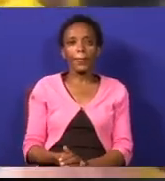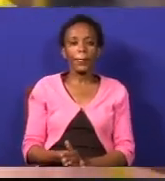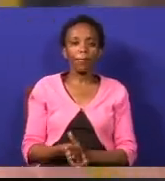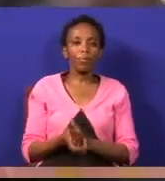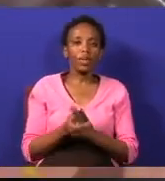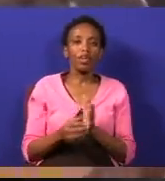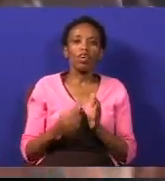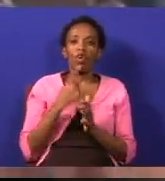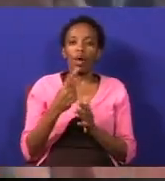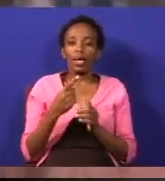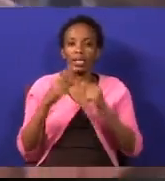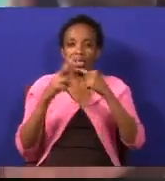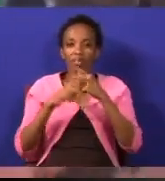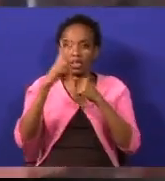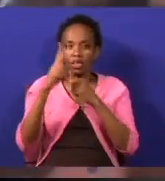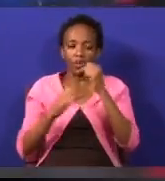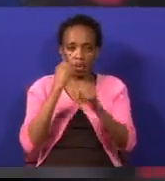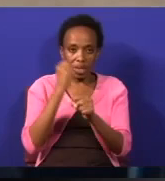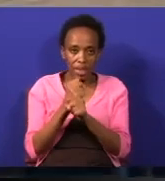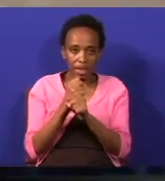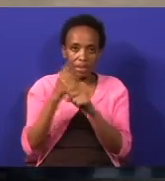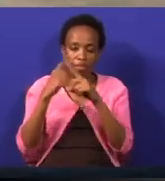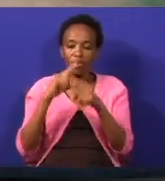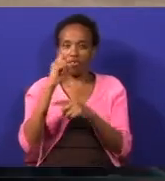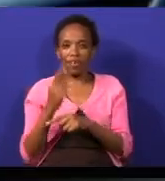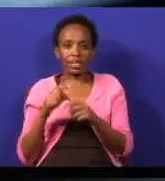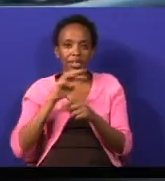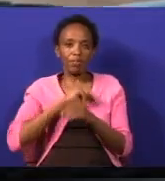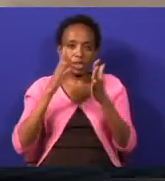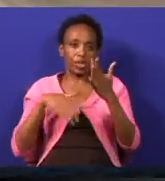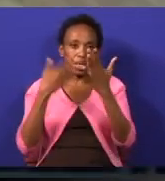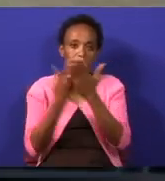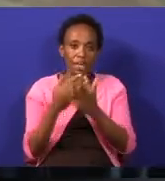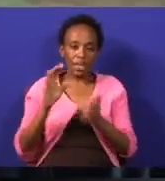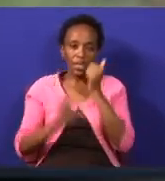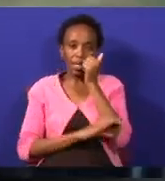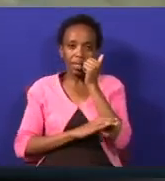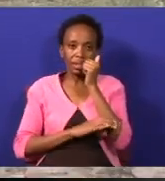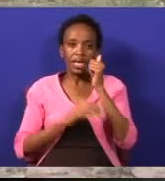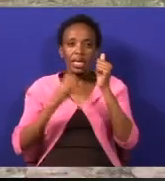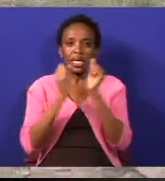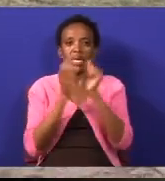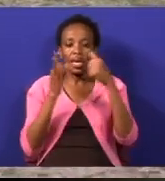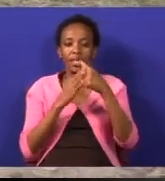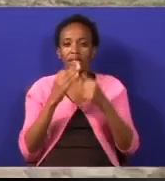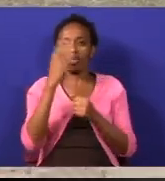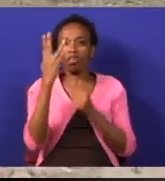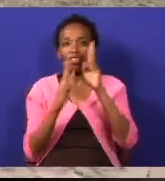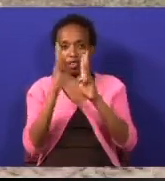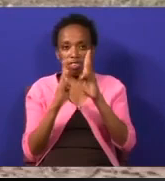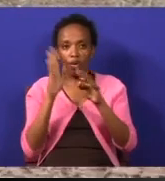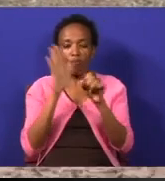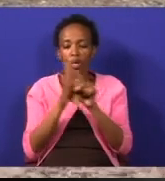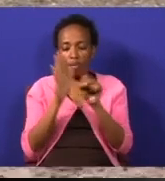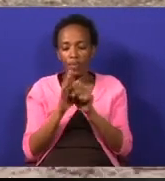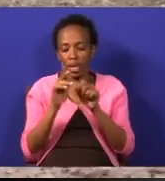Over 172 years since when the first missionary landed in the country in 1844, a huge number of pupils and